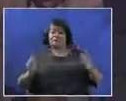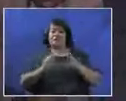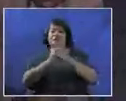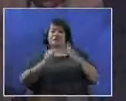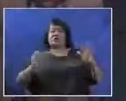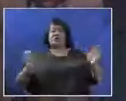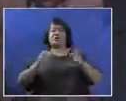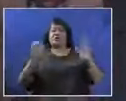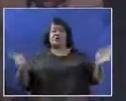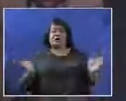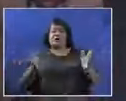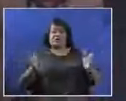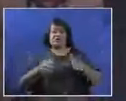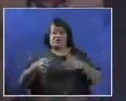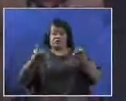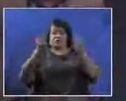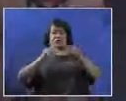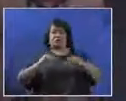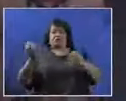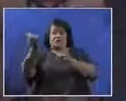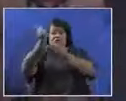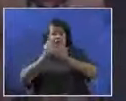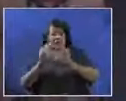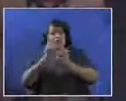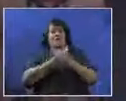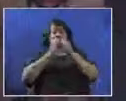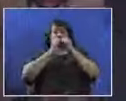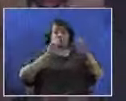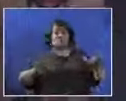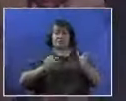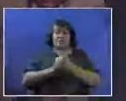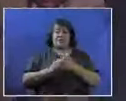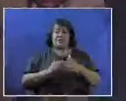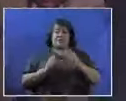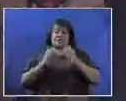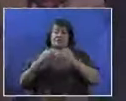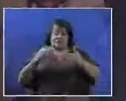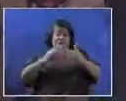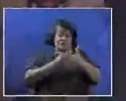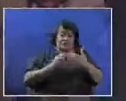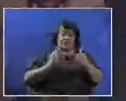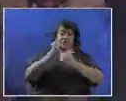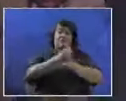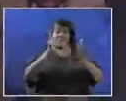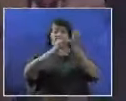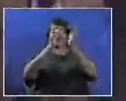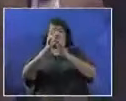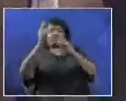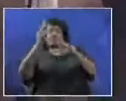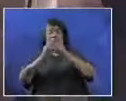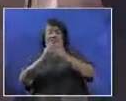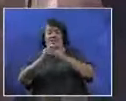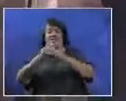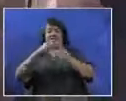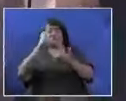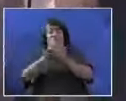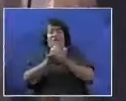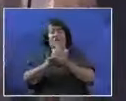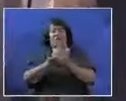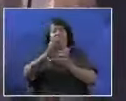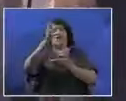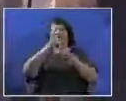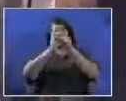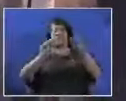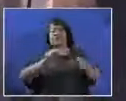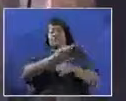the blessing pump. Help us to be a blessing, near and far, in Jesus' name, amen. God bless you, St.